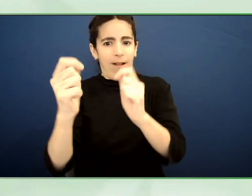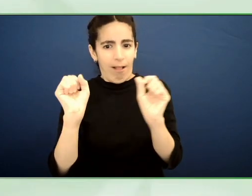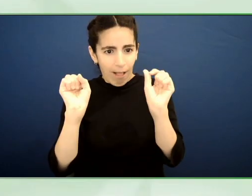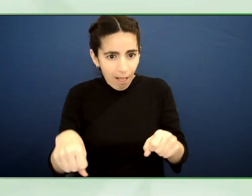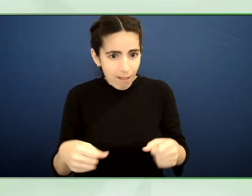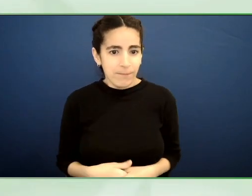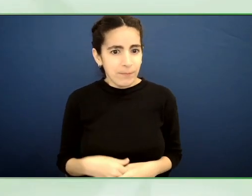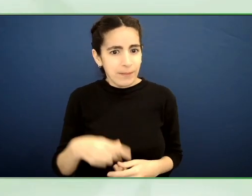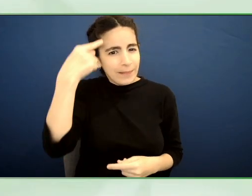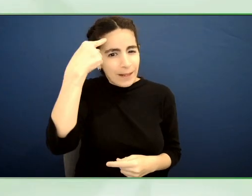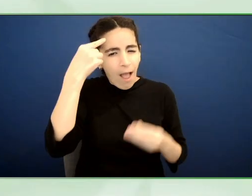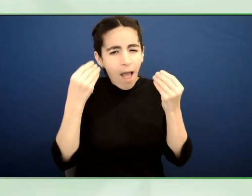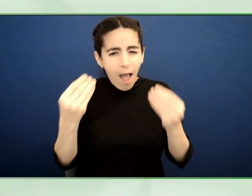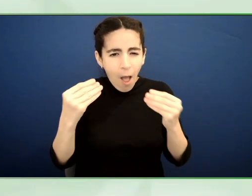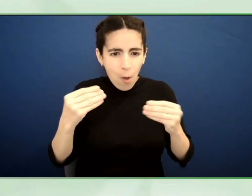and how you can access it.